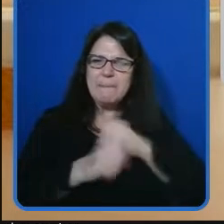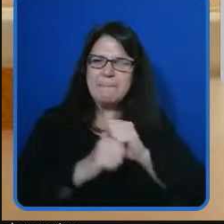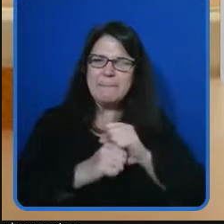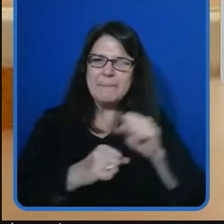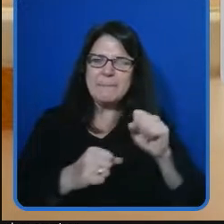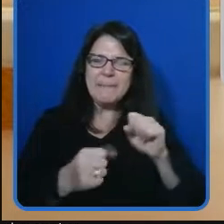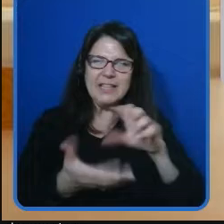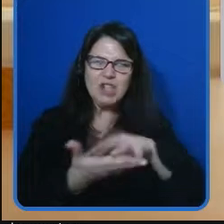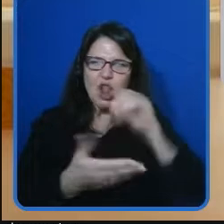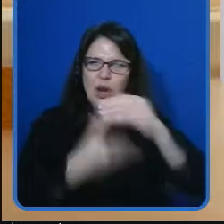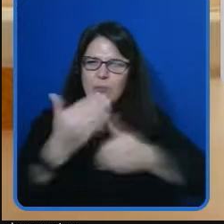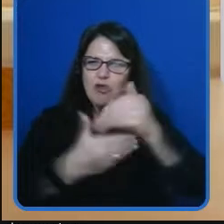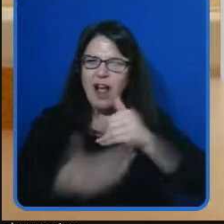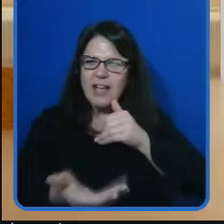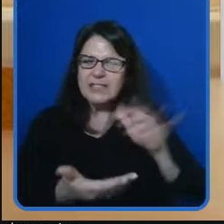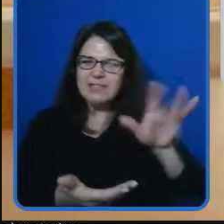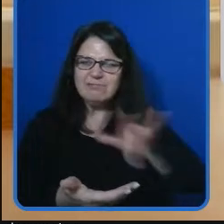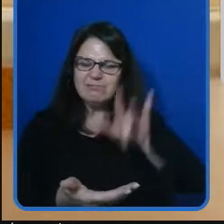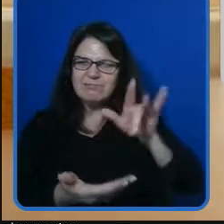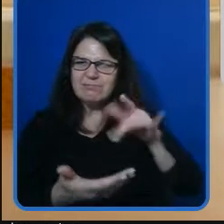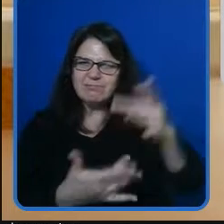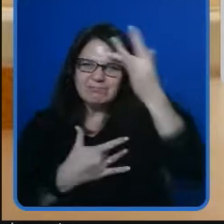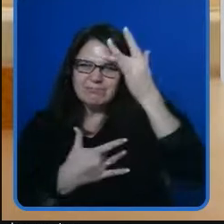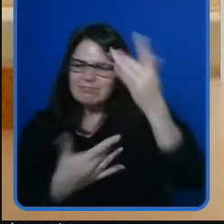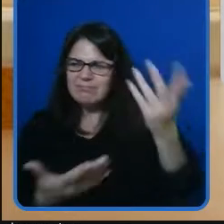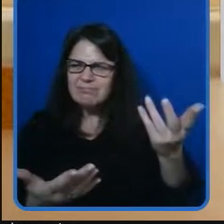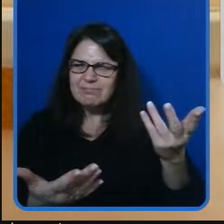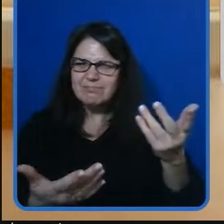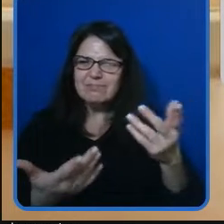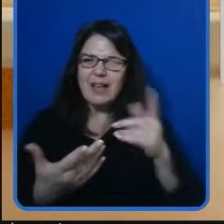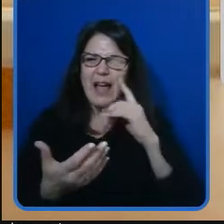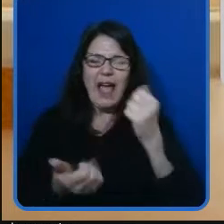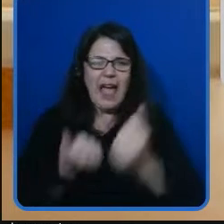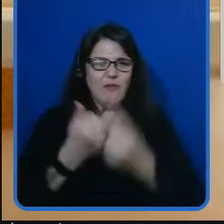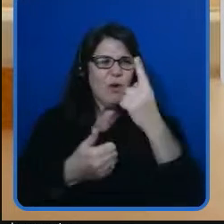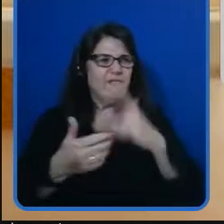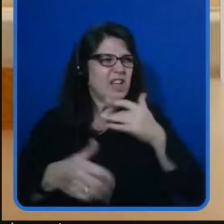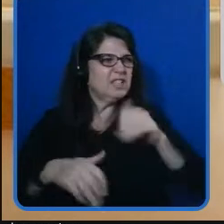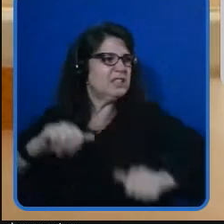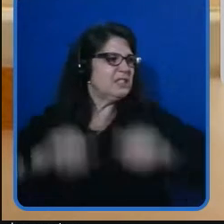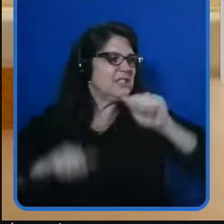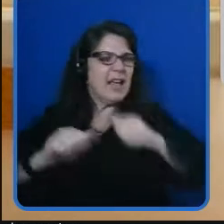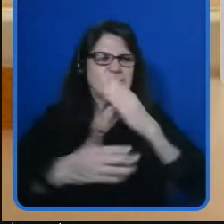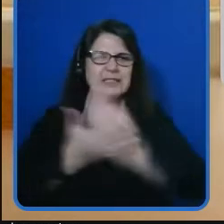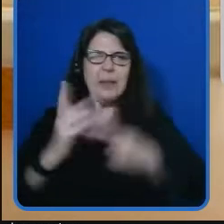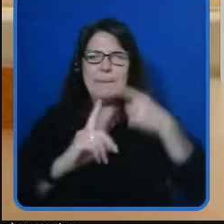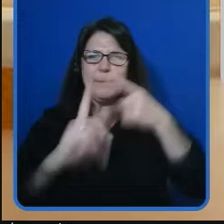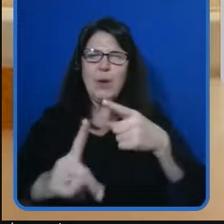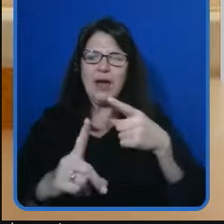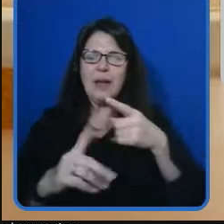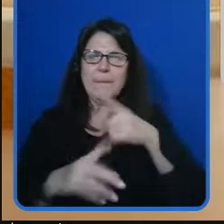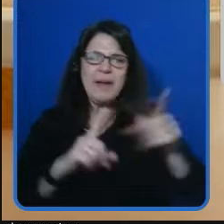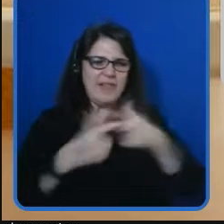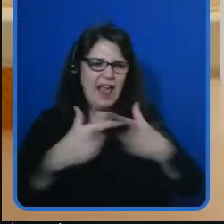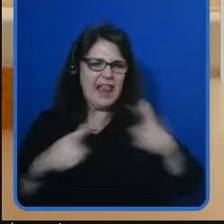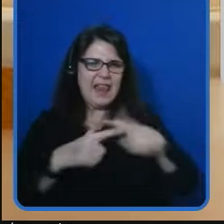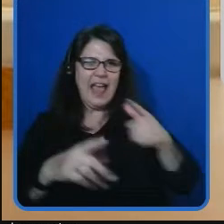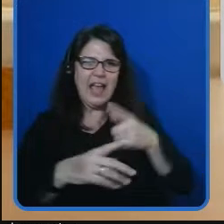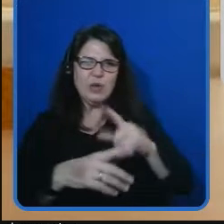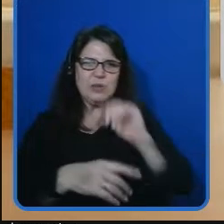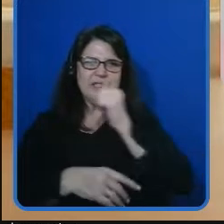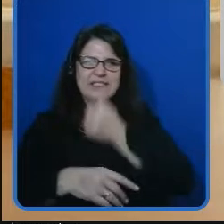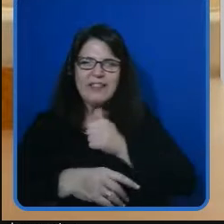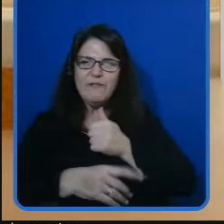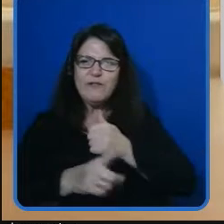and uncertainty at some point in our professional lives. The language that we suffer from imposter syndrome can make it seem